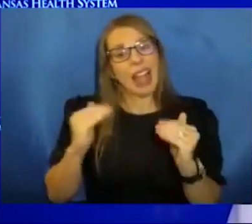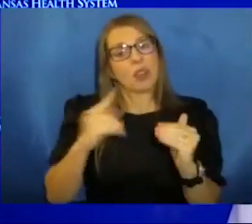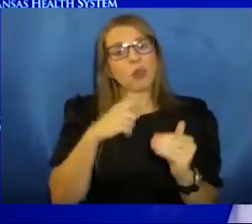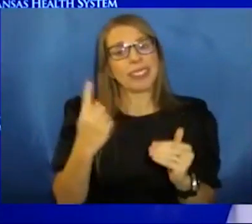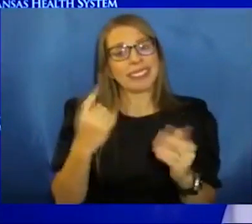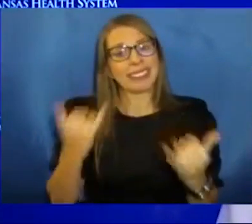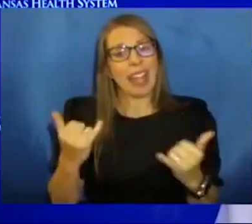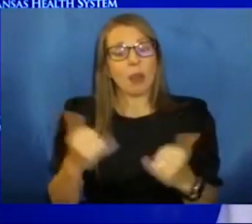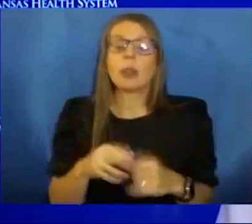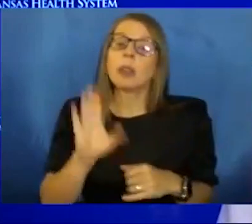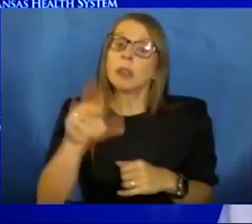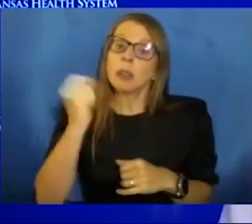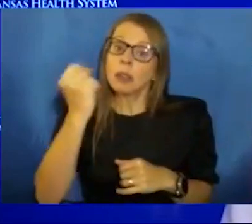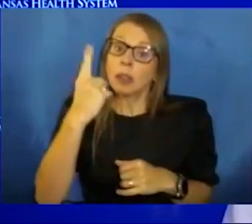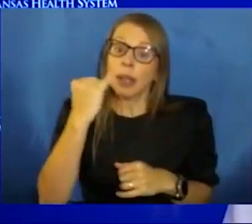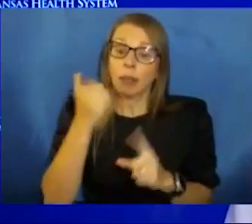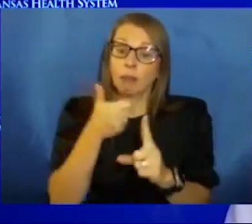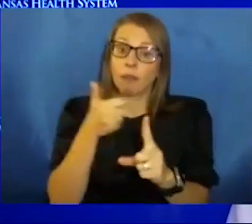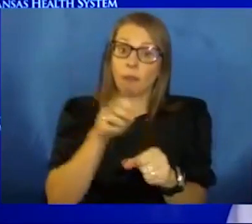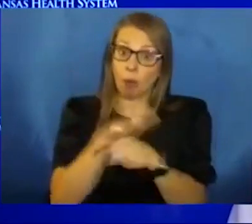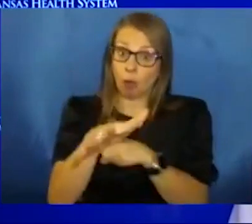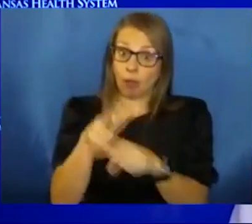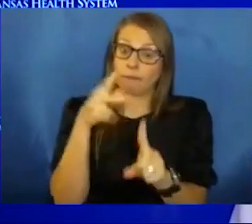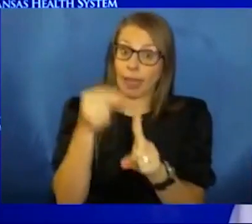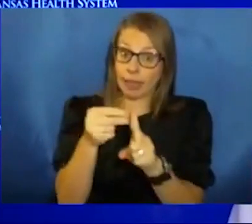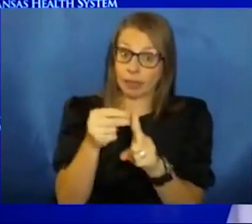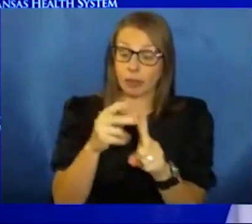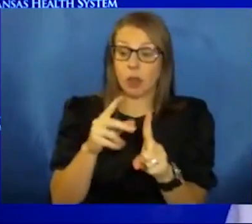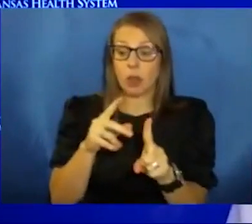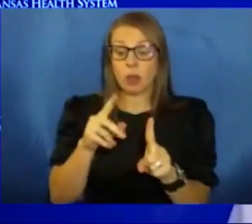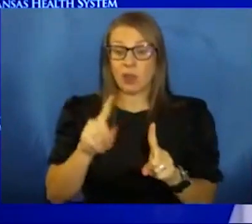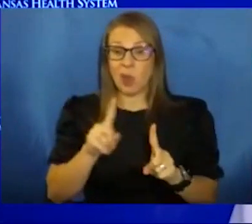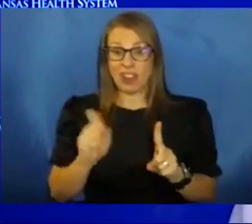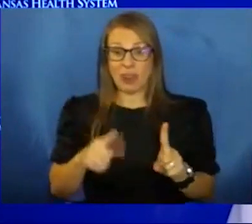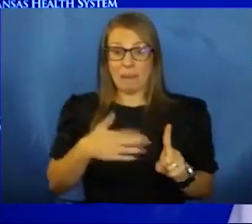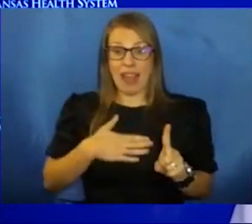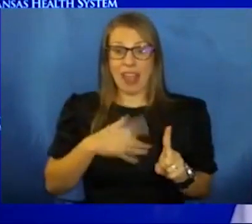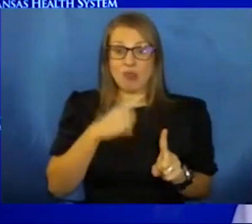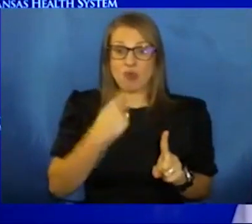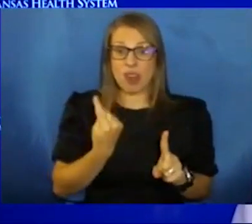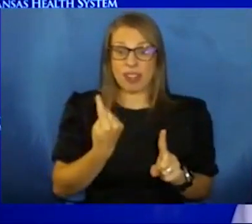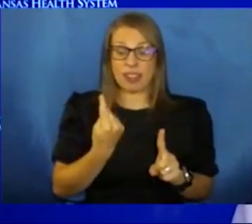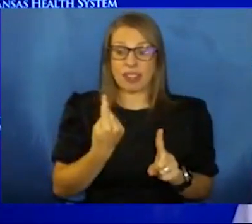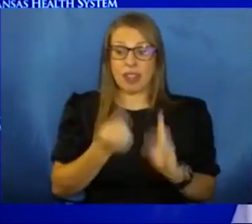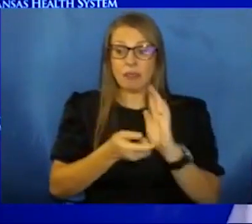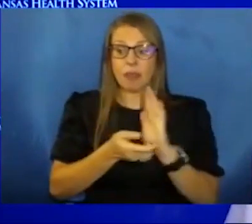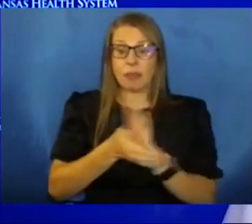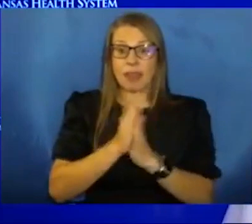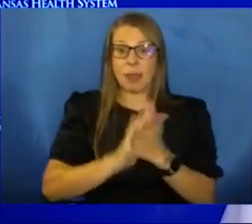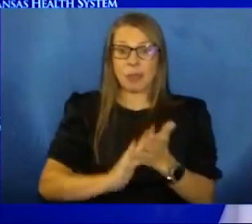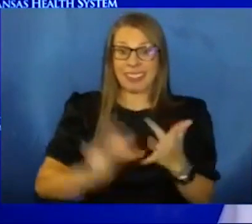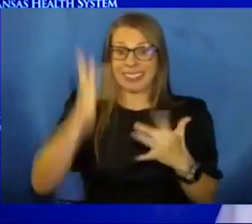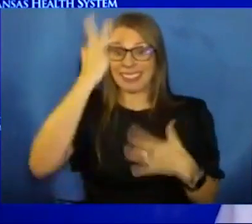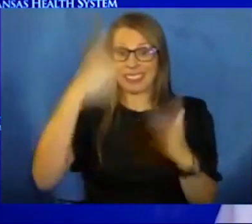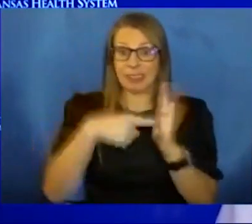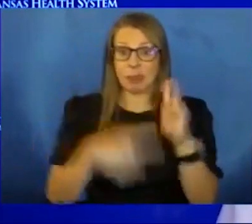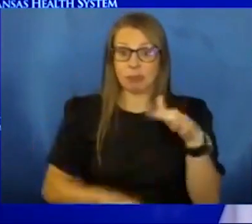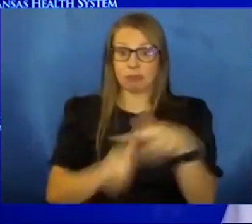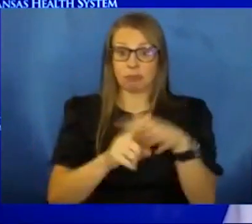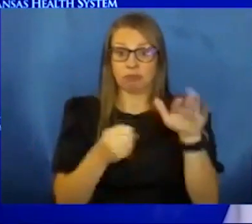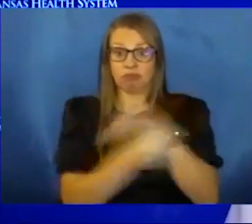areas where masks and distancing have the greatest evidence of providing the greatest benefit. So certainly being exposed and getting